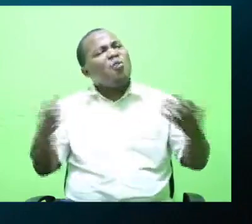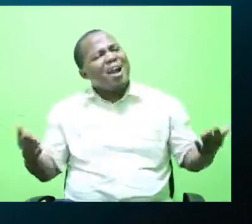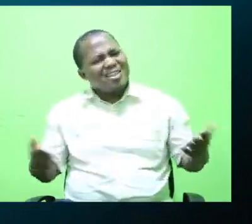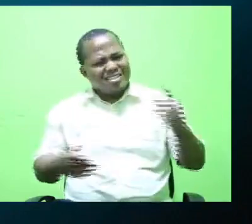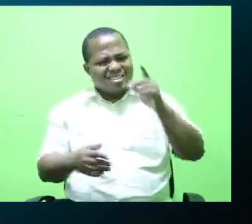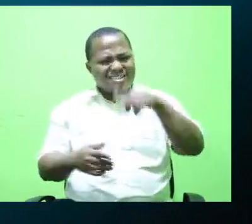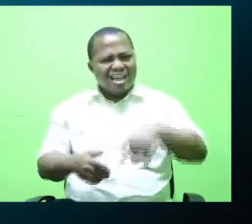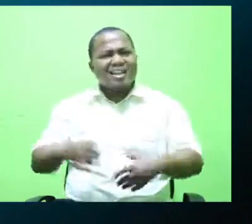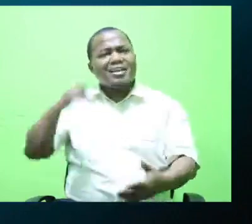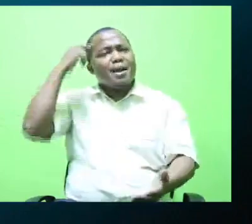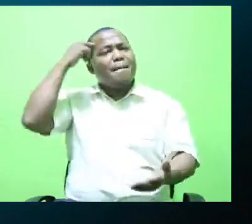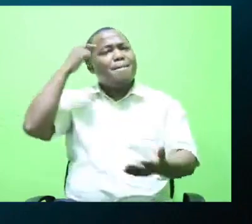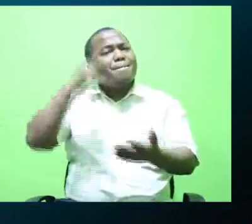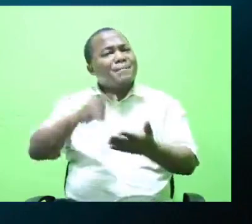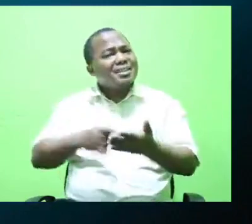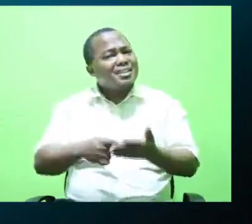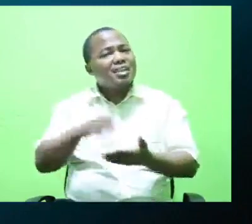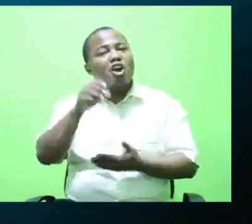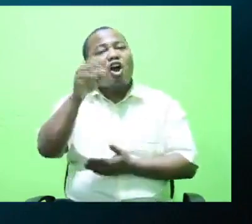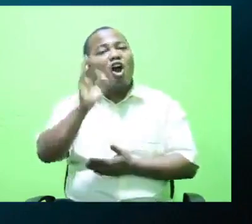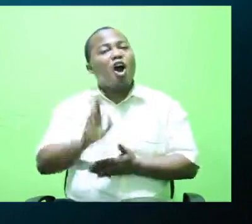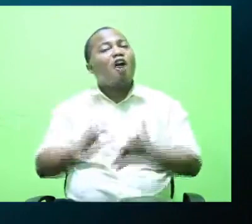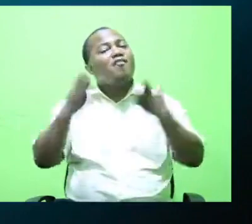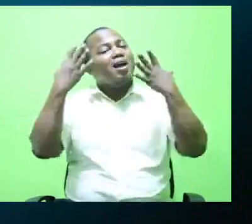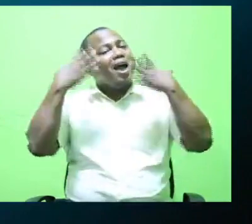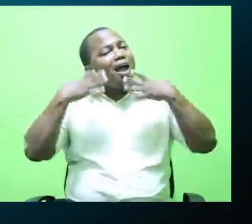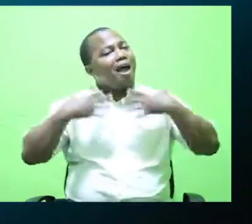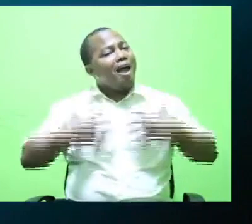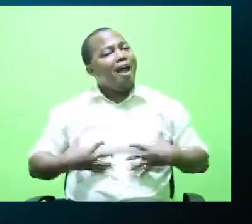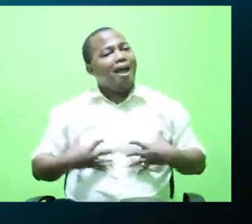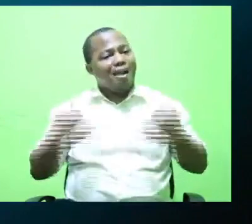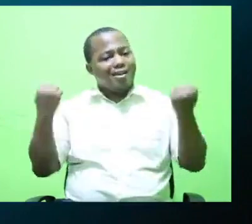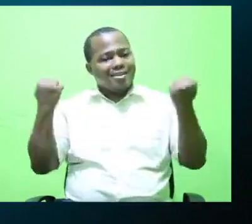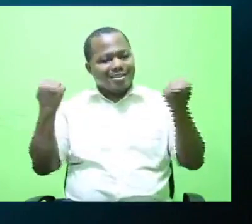What is that? The meaning of healthy.